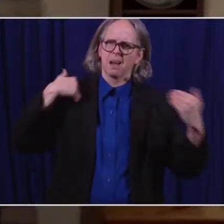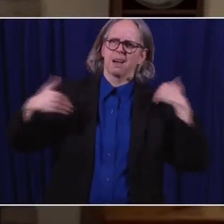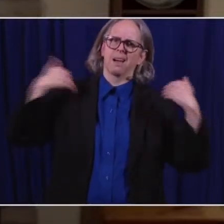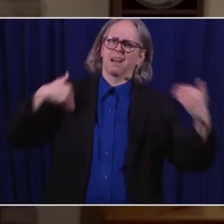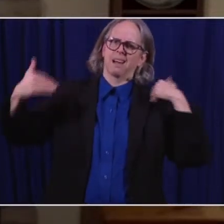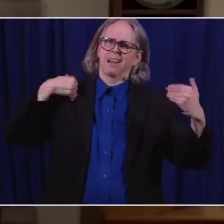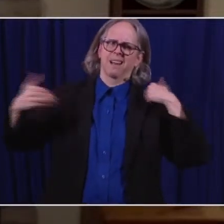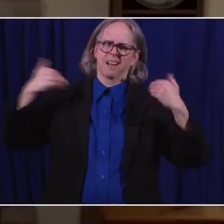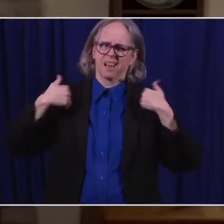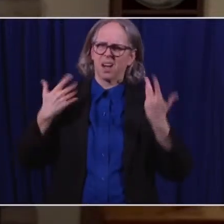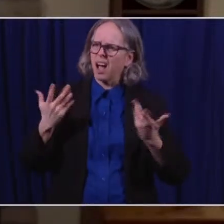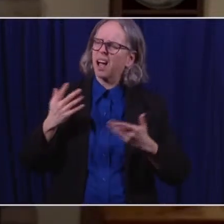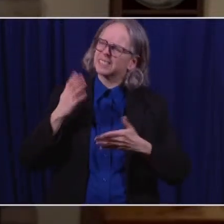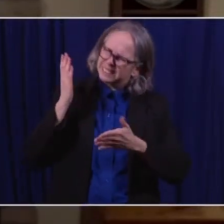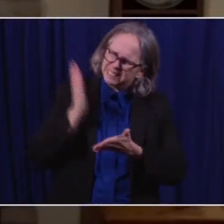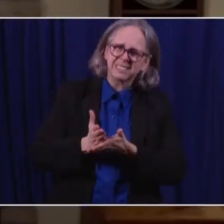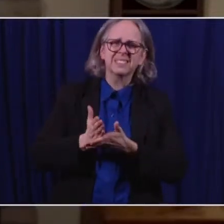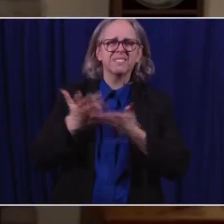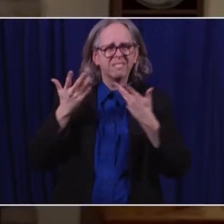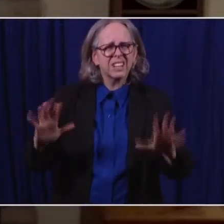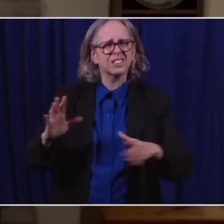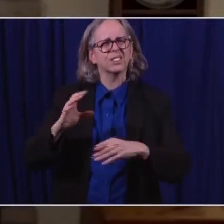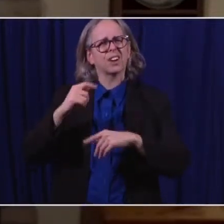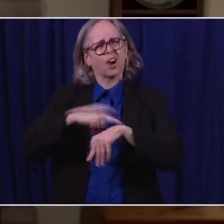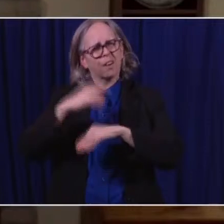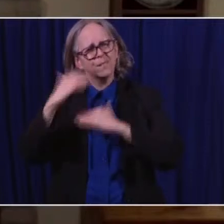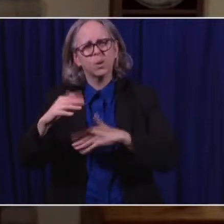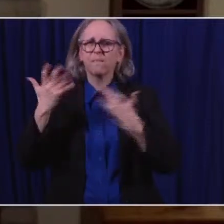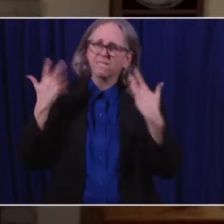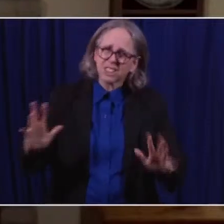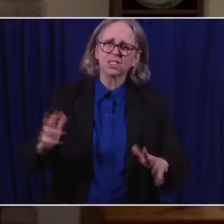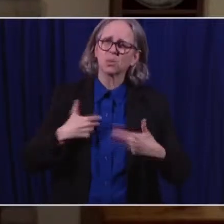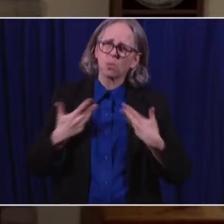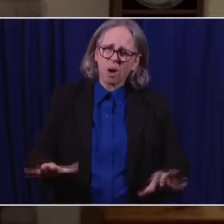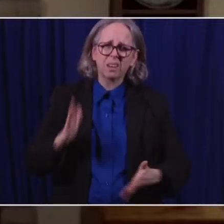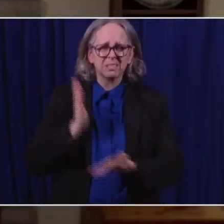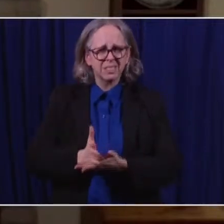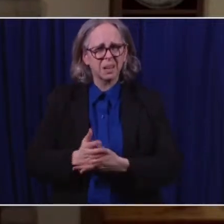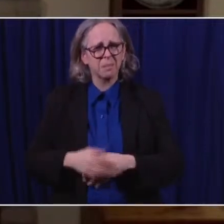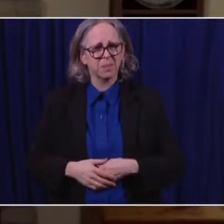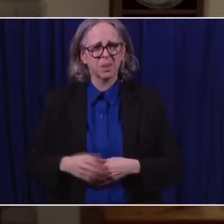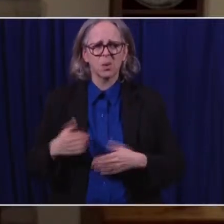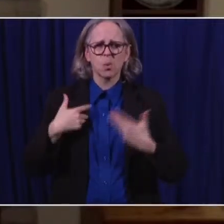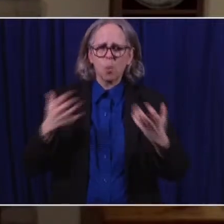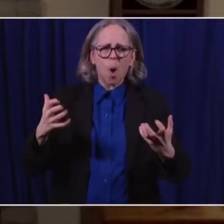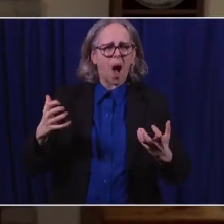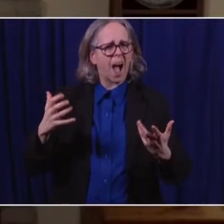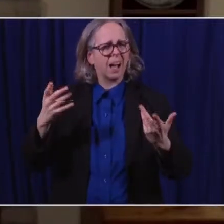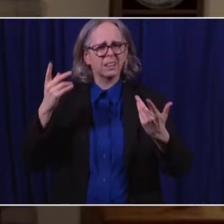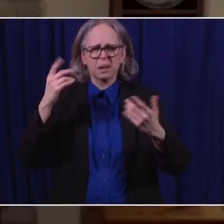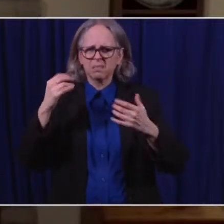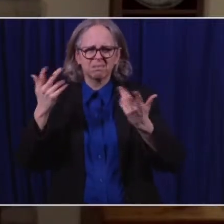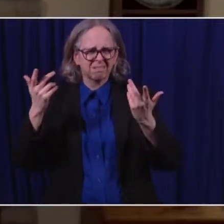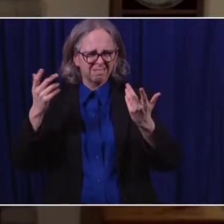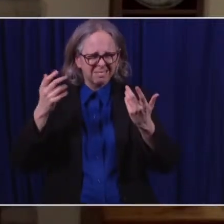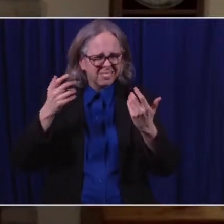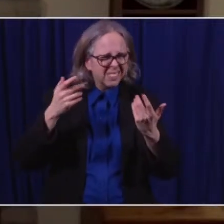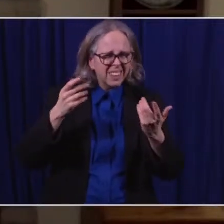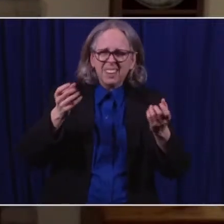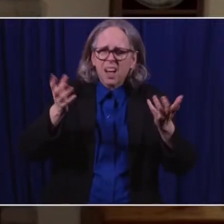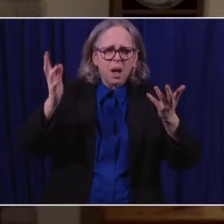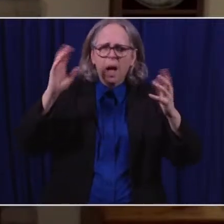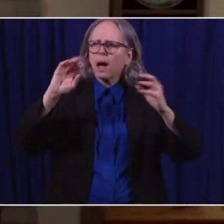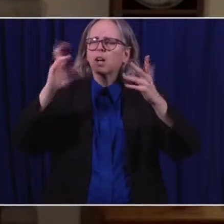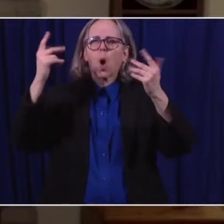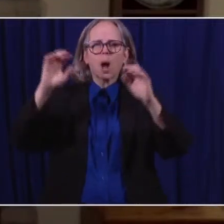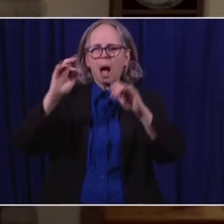said, if you just would give us a way to measure, give us a goal, tell us at what point